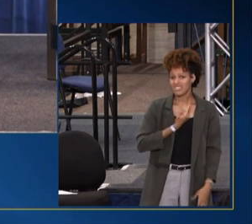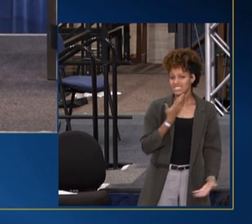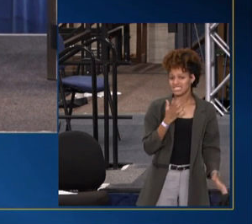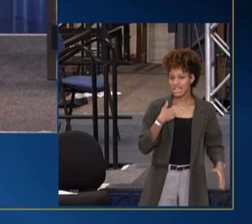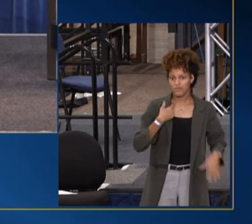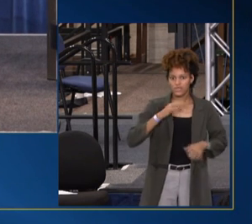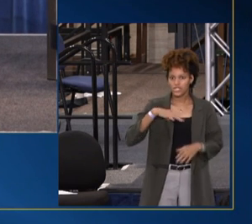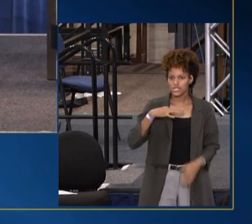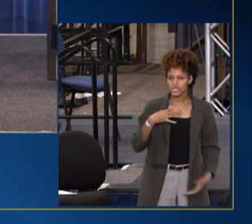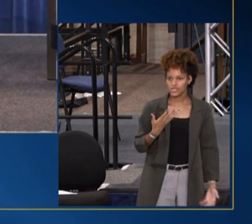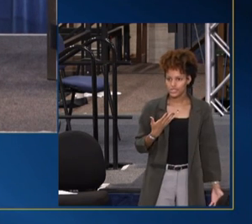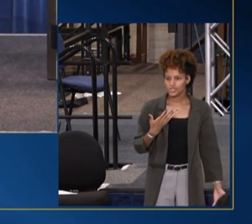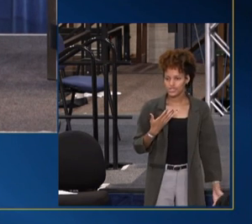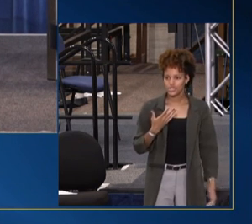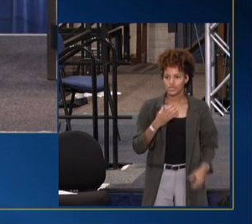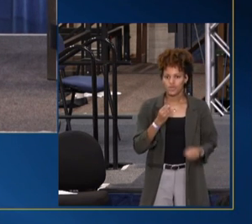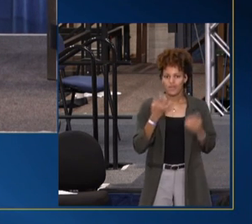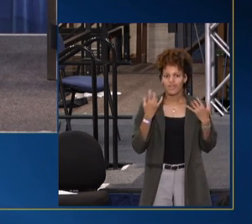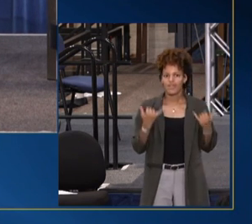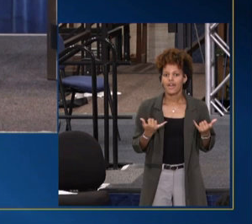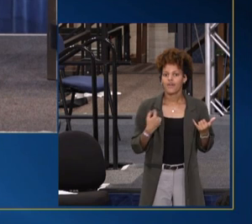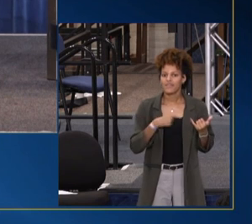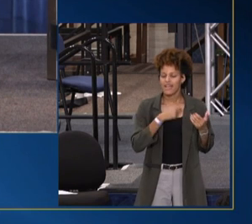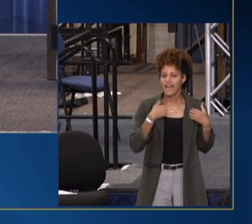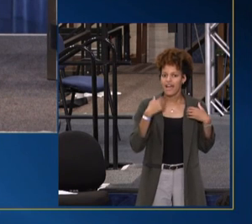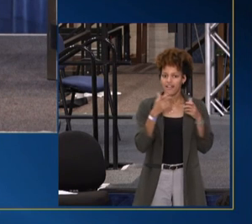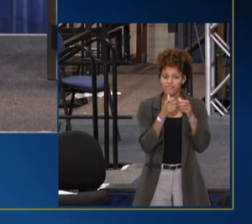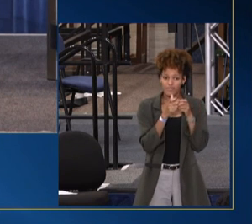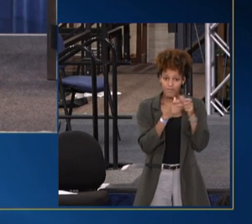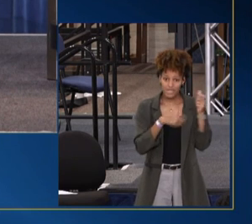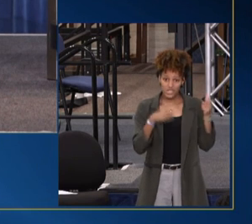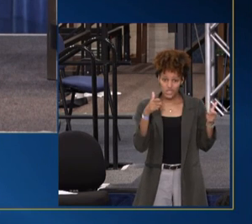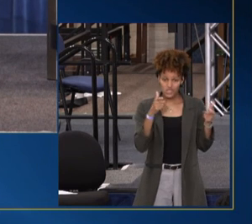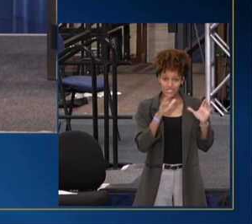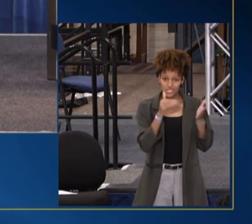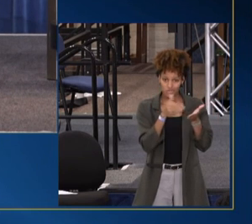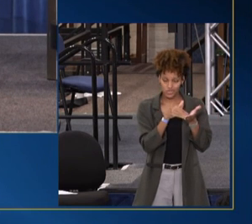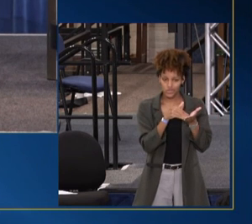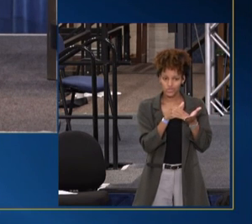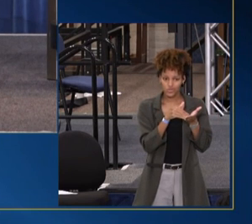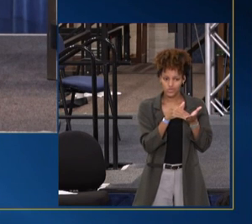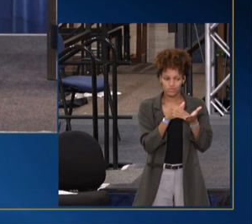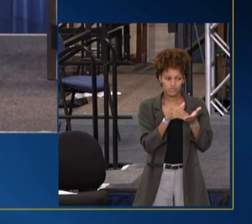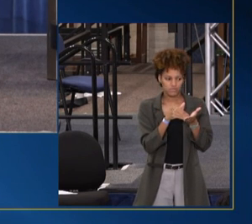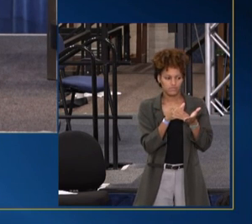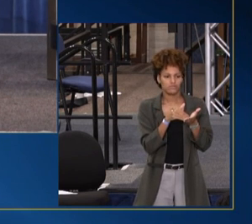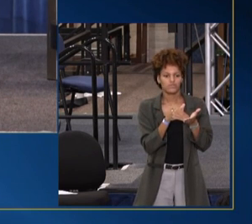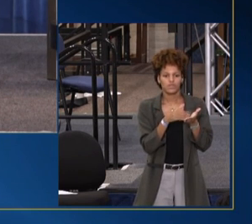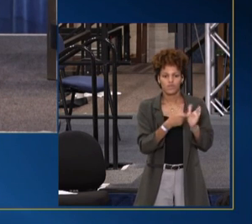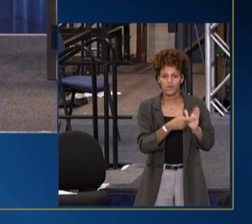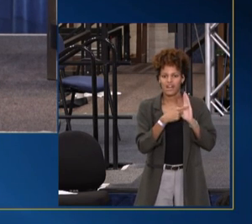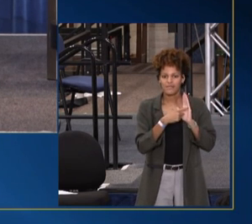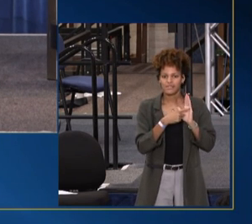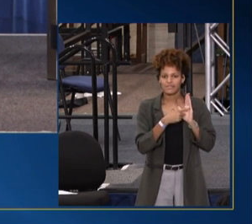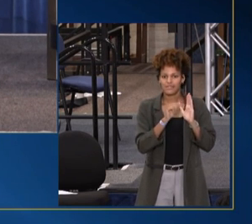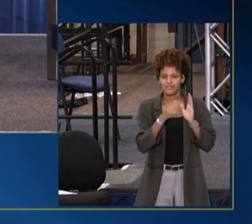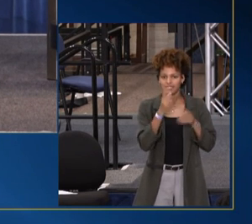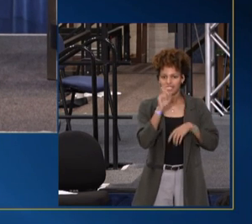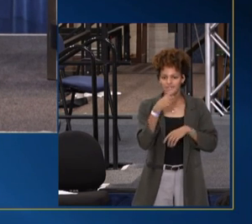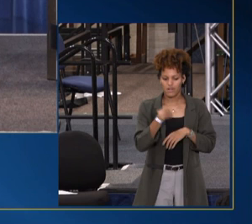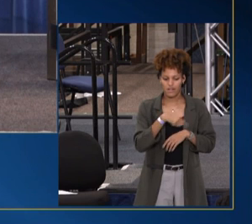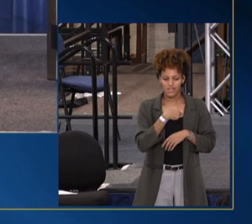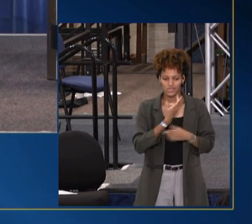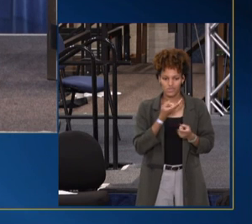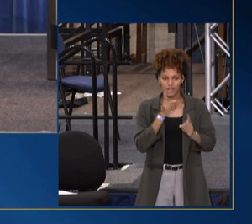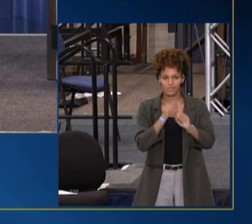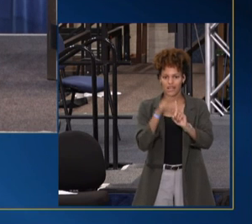a volunteer. And so now that we have a larger center, what are the requirements that are needed for us to